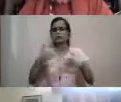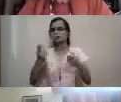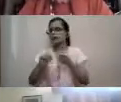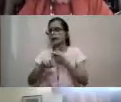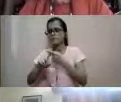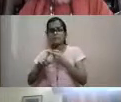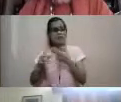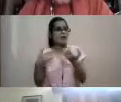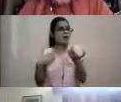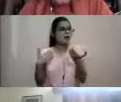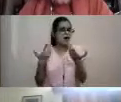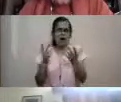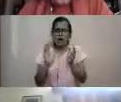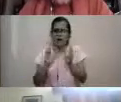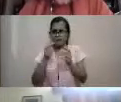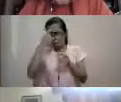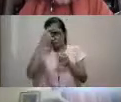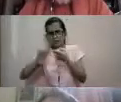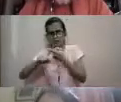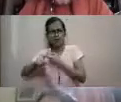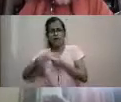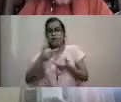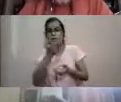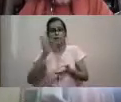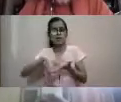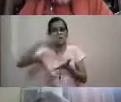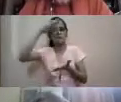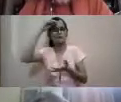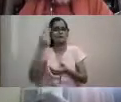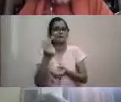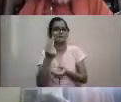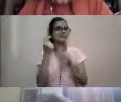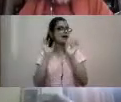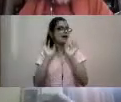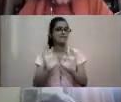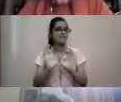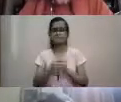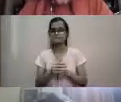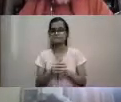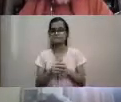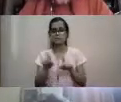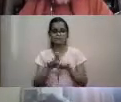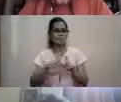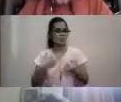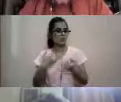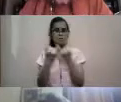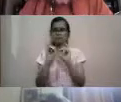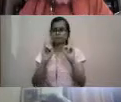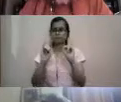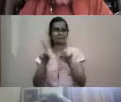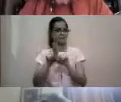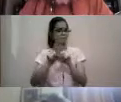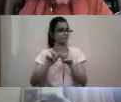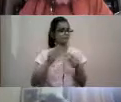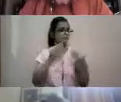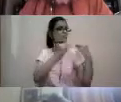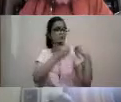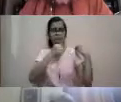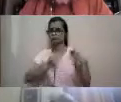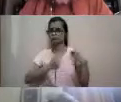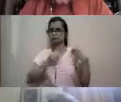very quickly, that this whole notion of autonomy, this whole notion of independence is actually something